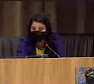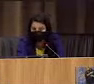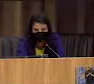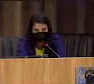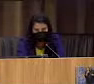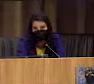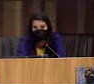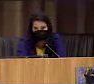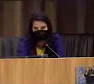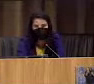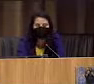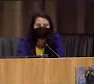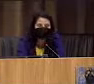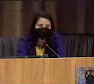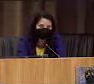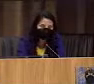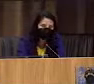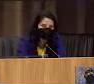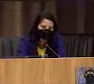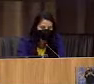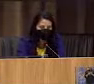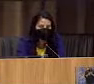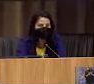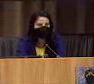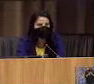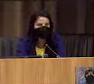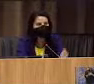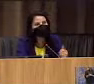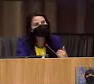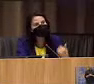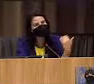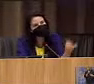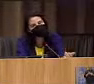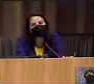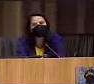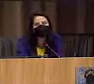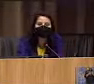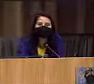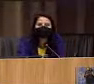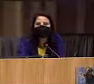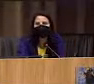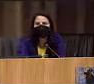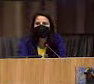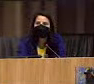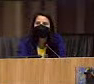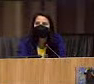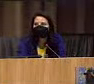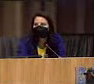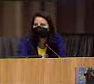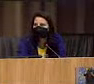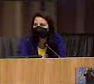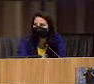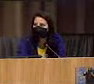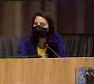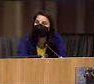complications, cardiovascular complications. I'm going to show you some in the results because for this